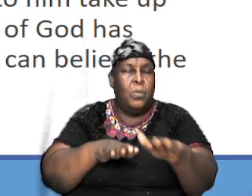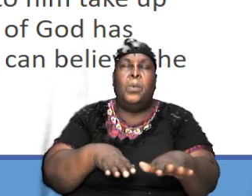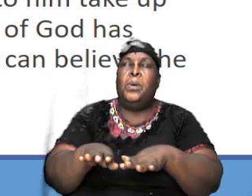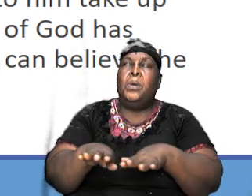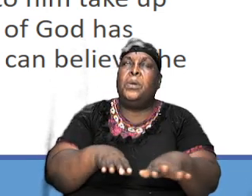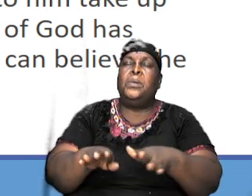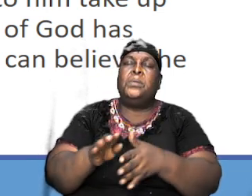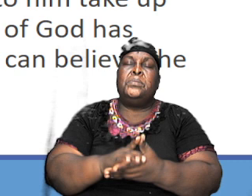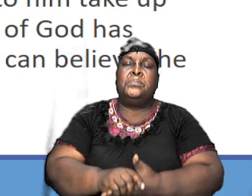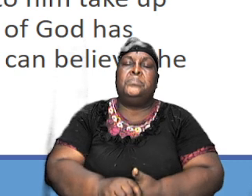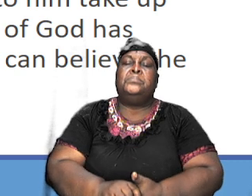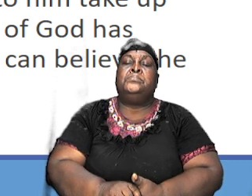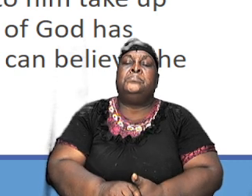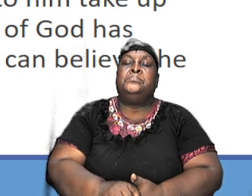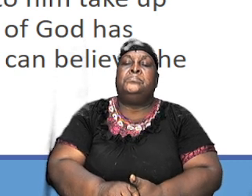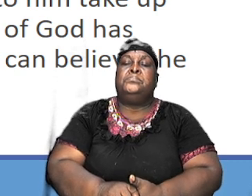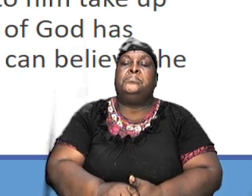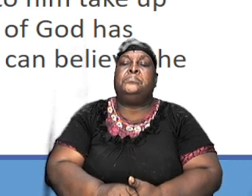Right?